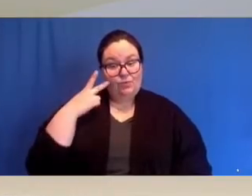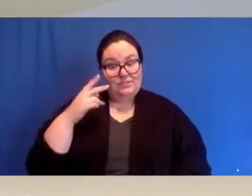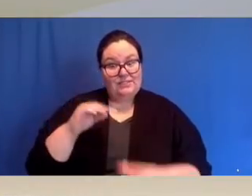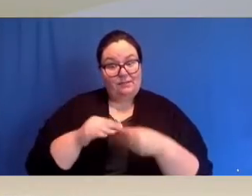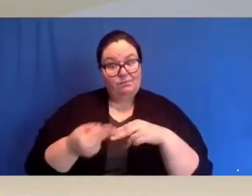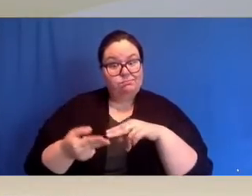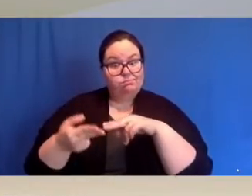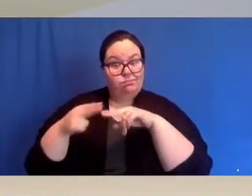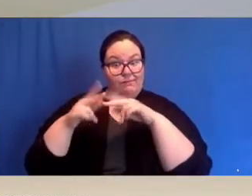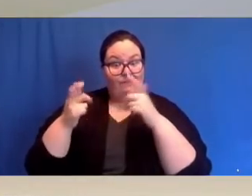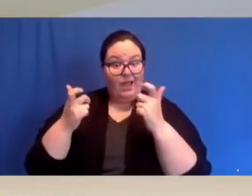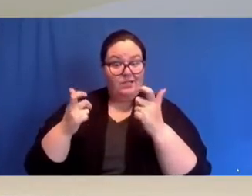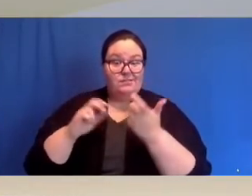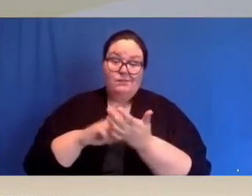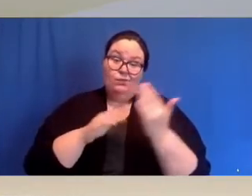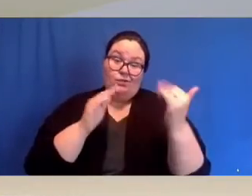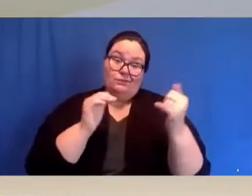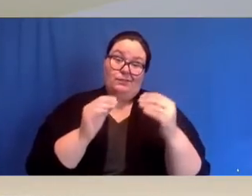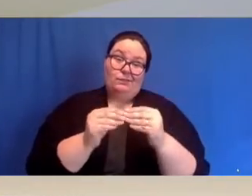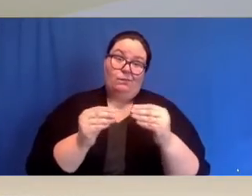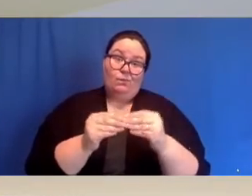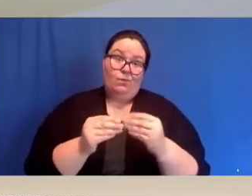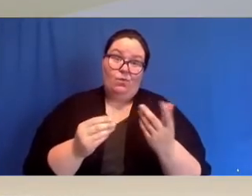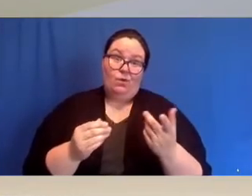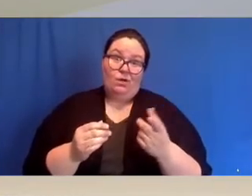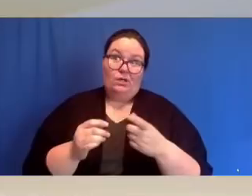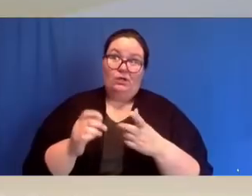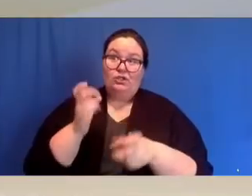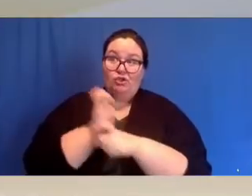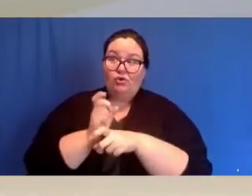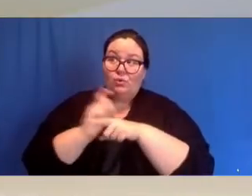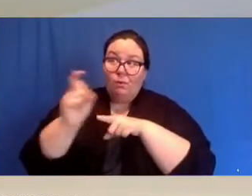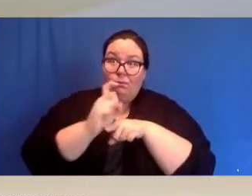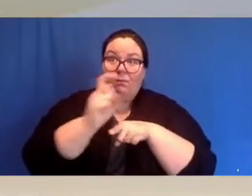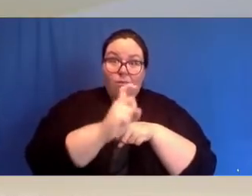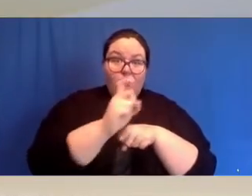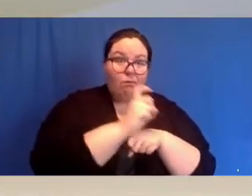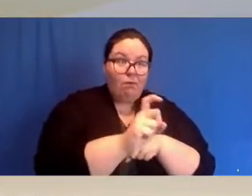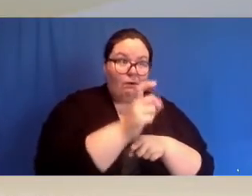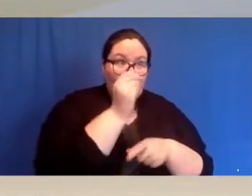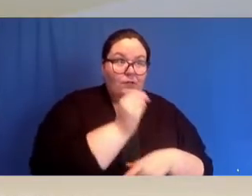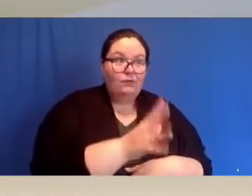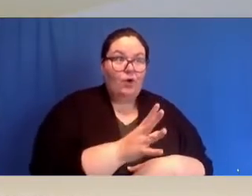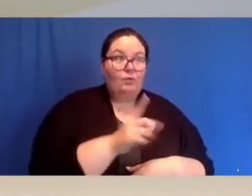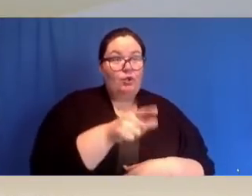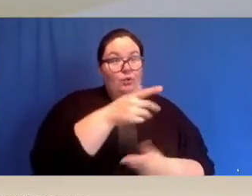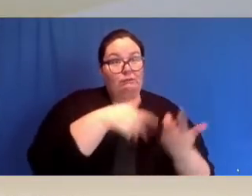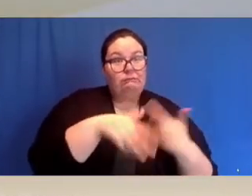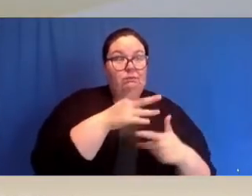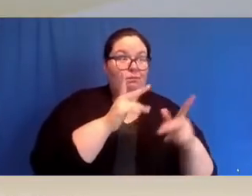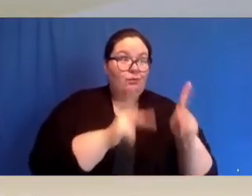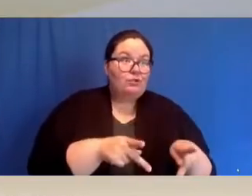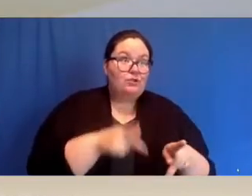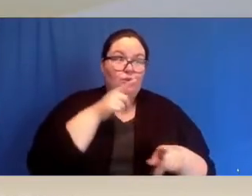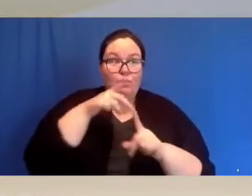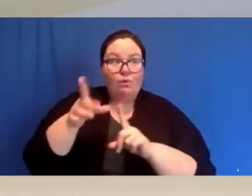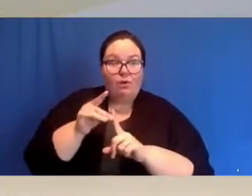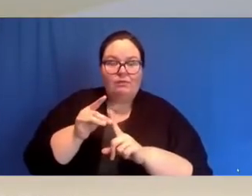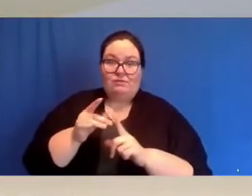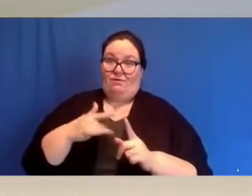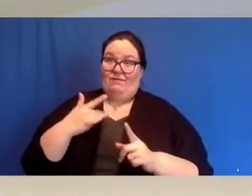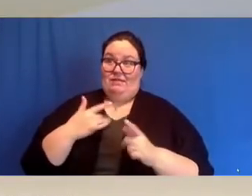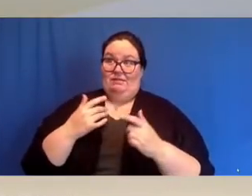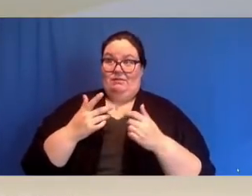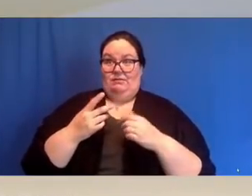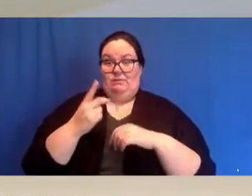than we can really even call people. So I do think we'll have a lot more cases in the next few